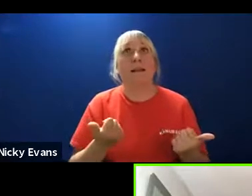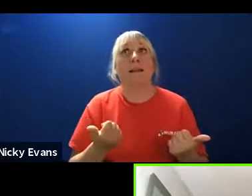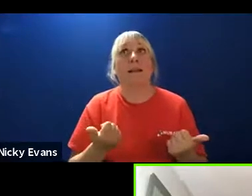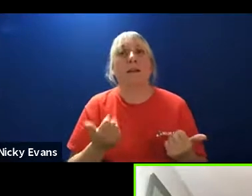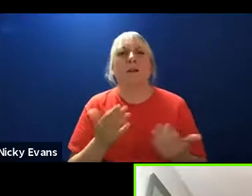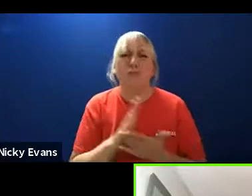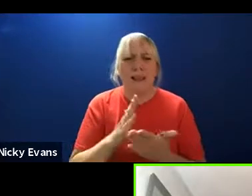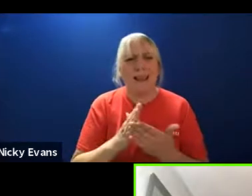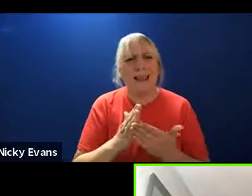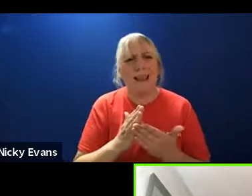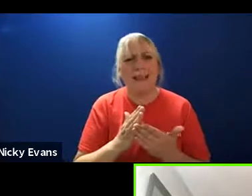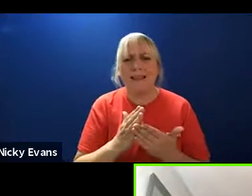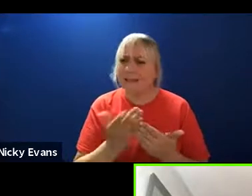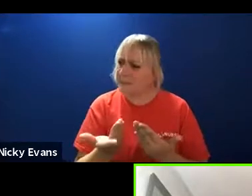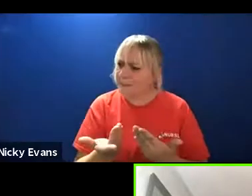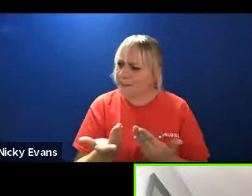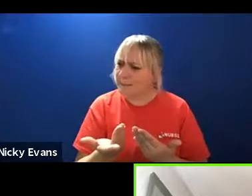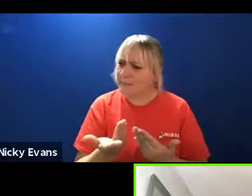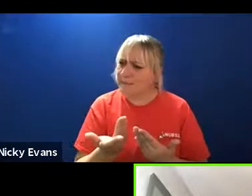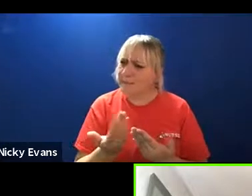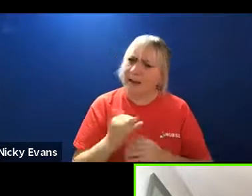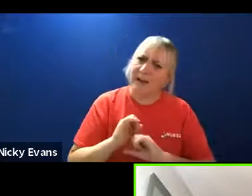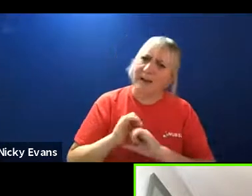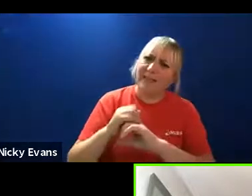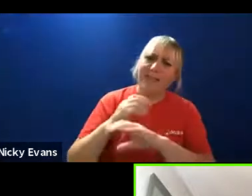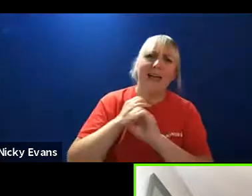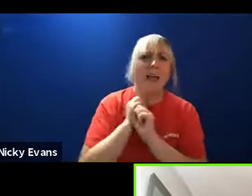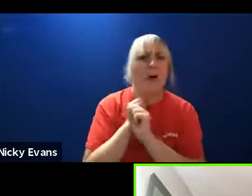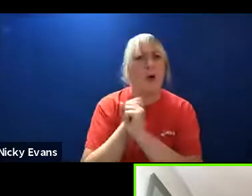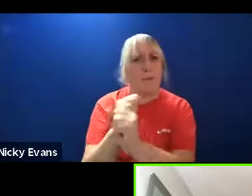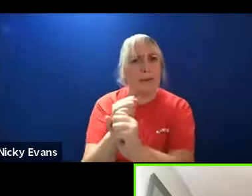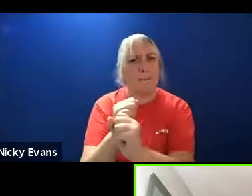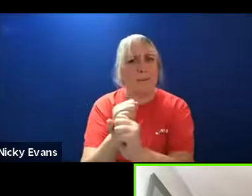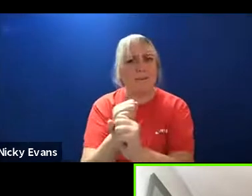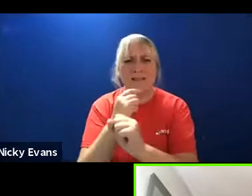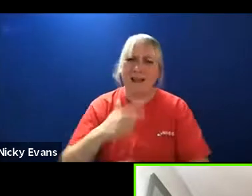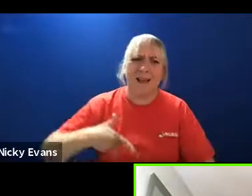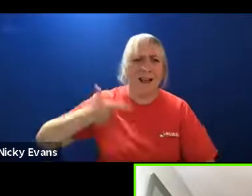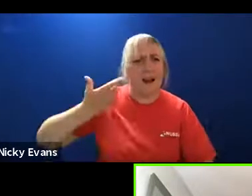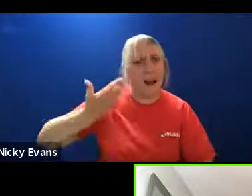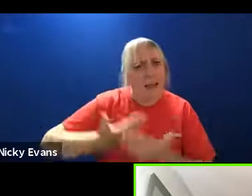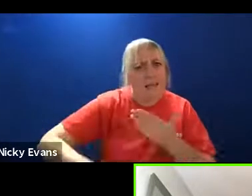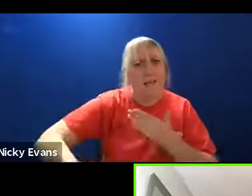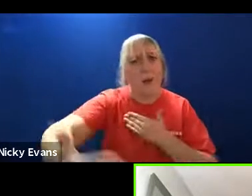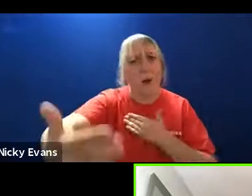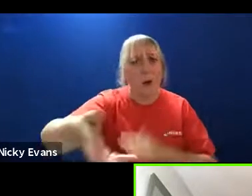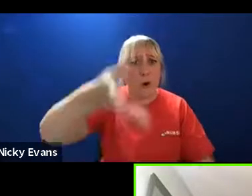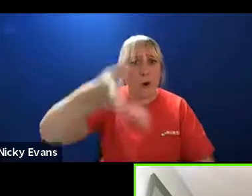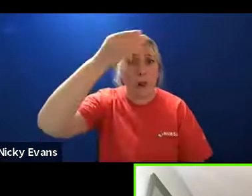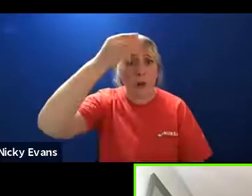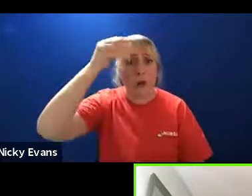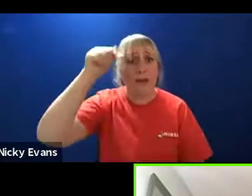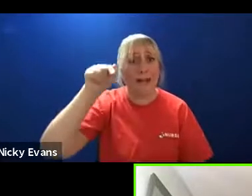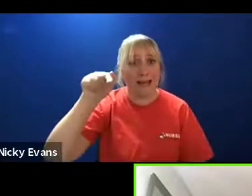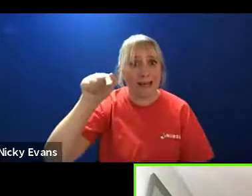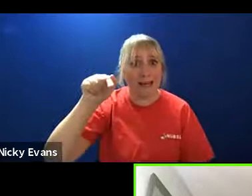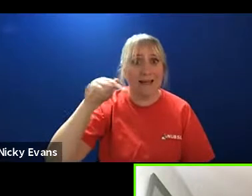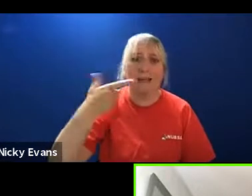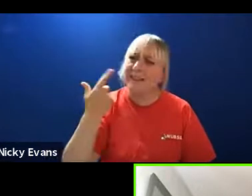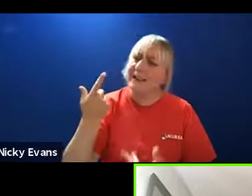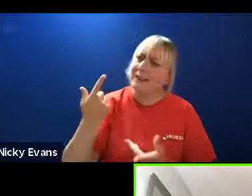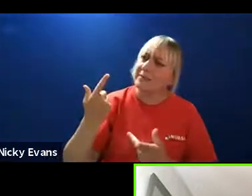understanding that because of that commitment to, I would describe it as lifelong learning, the educators across